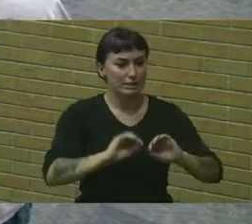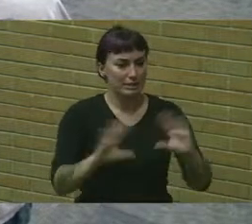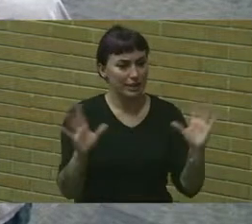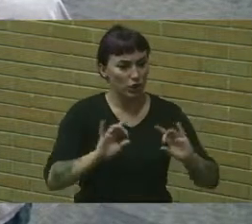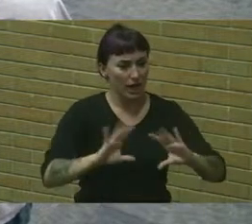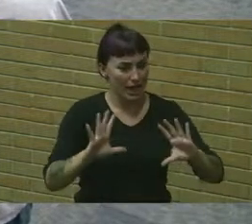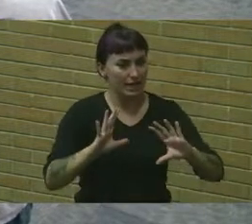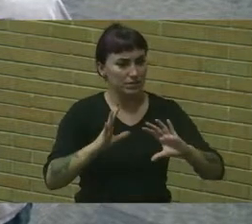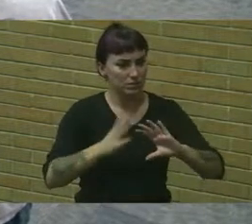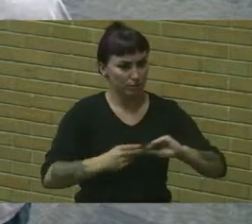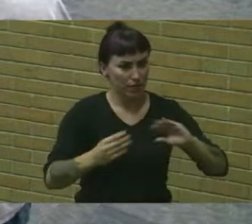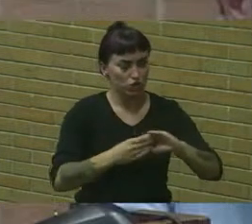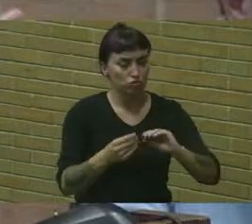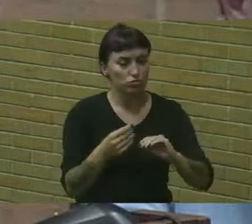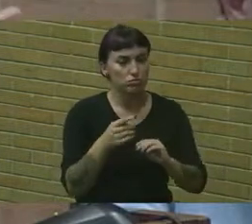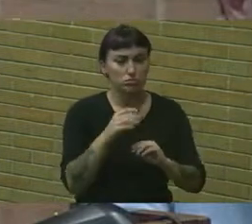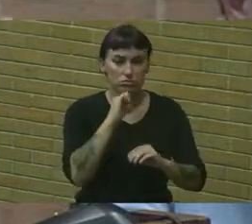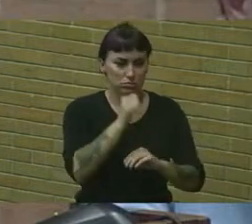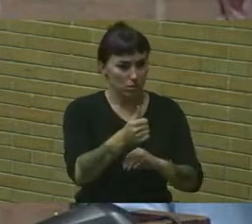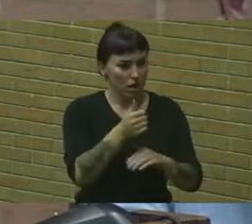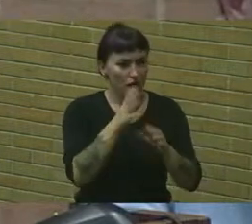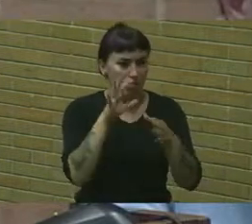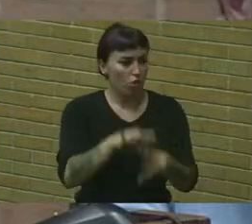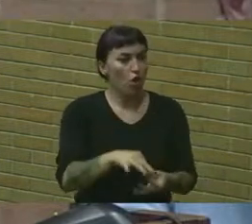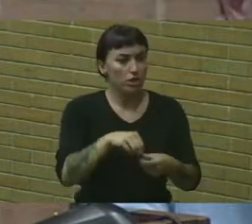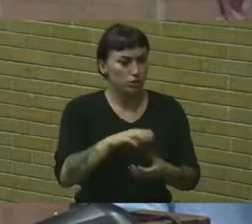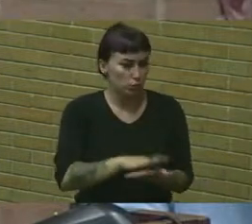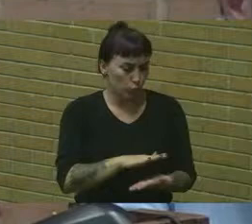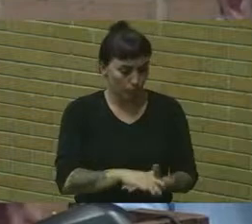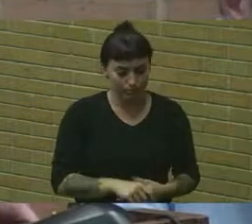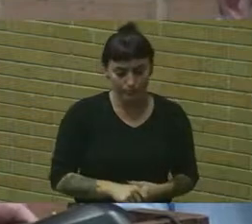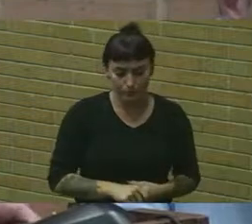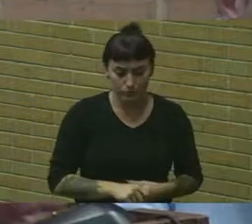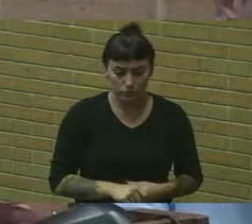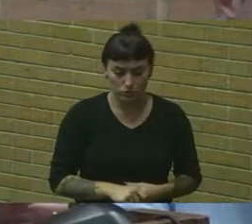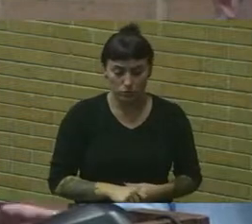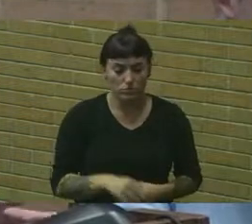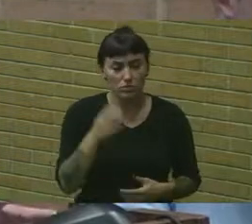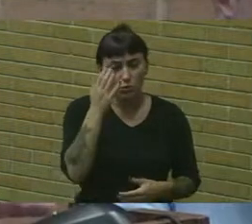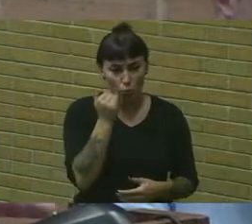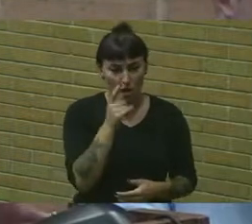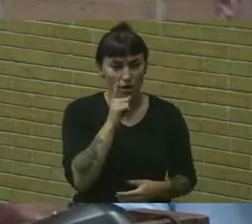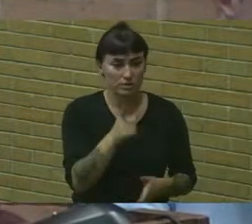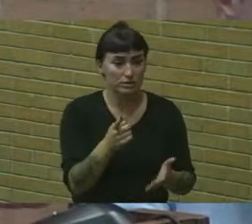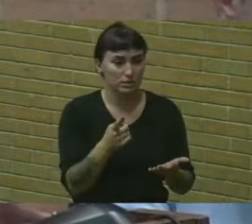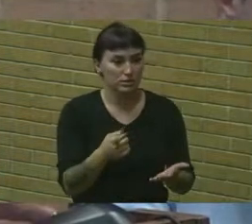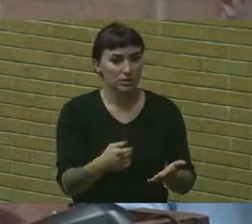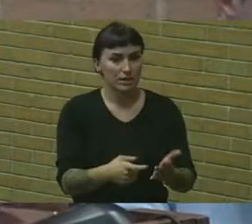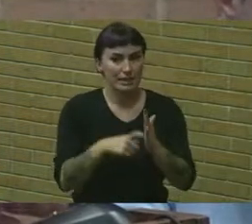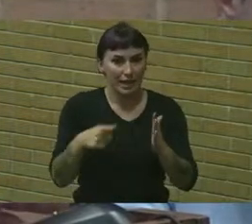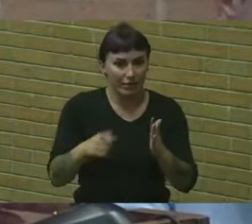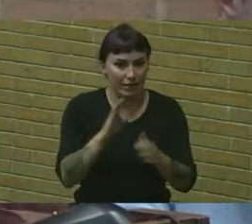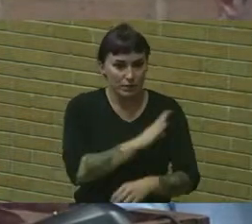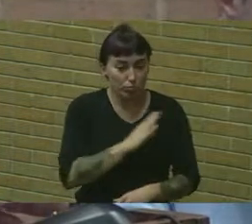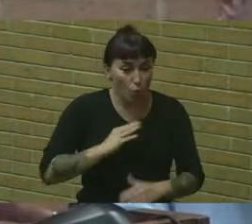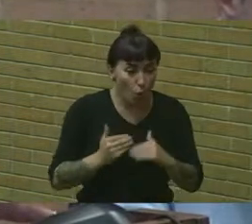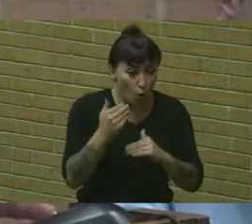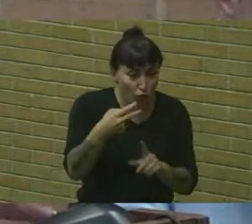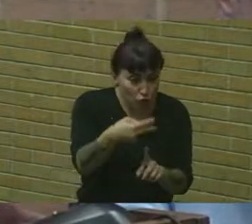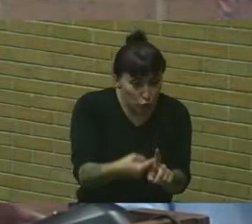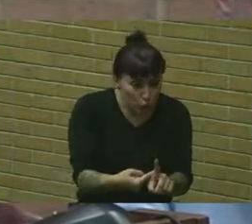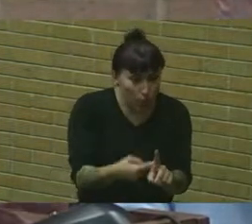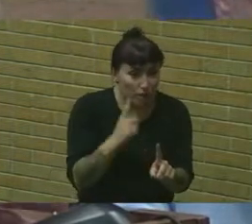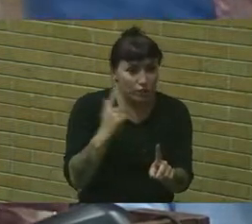hate speech and does not belong in a school. Why has it taken this board over 2 months to